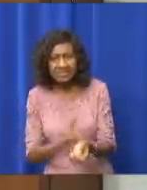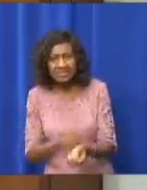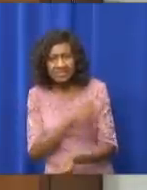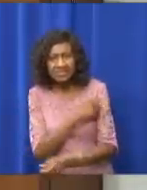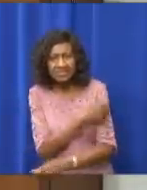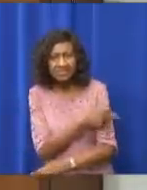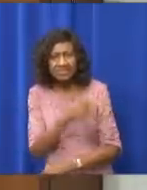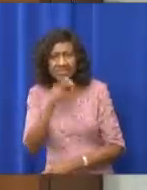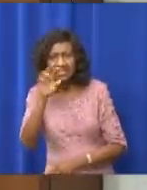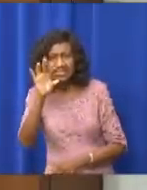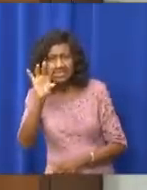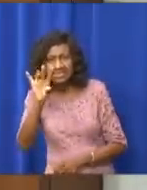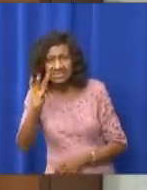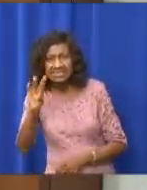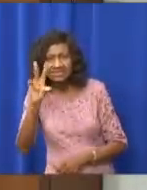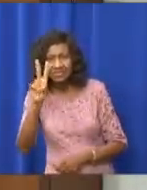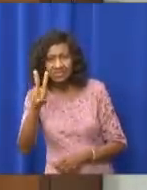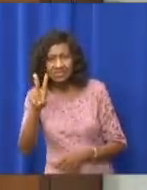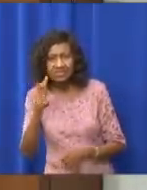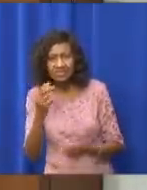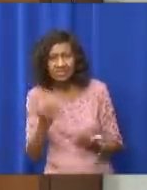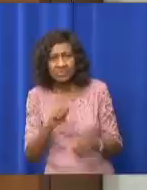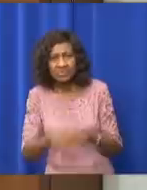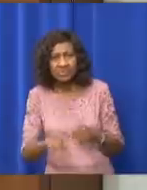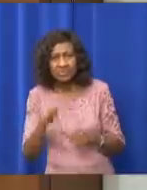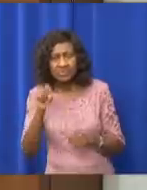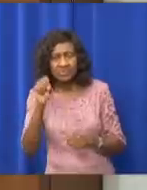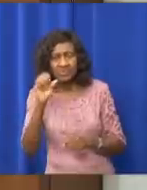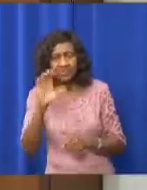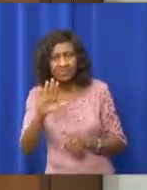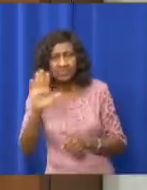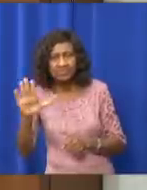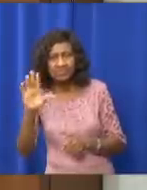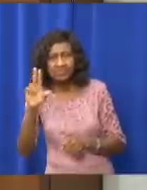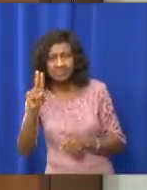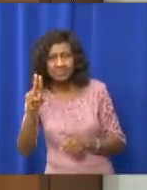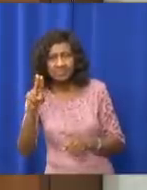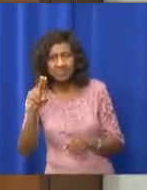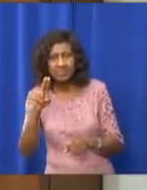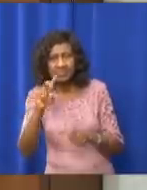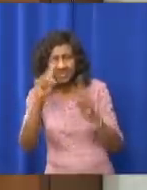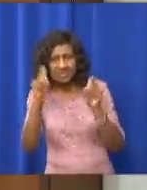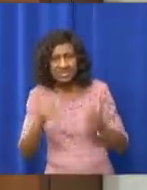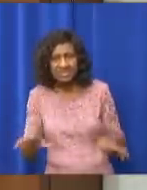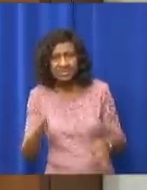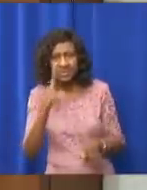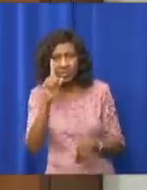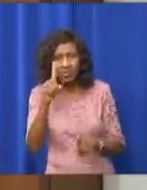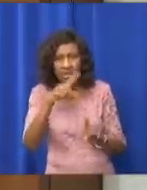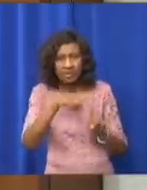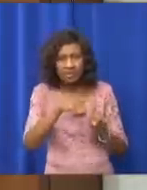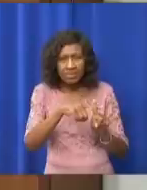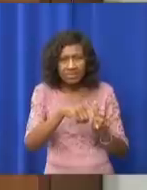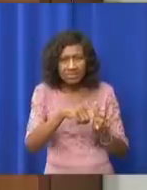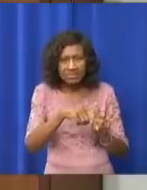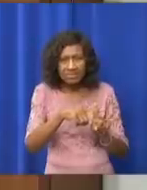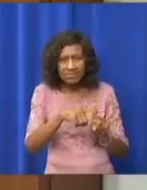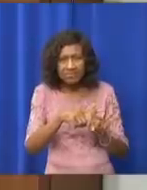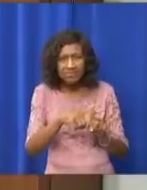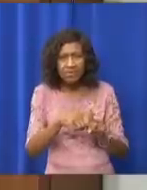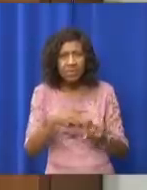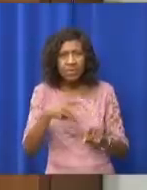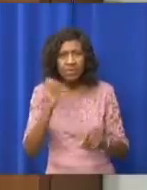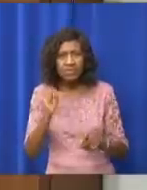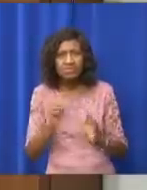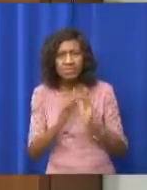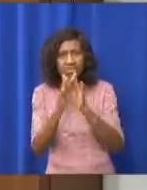Hospital 72, so a total of 558 tests today, of which there is one positive who is a contact of a